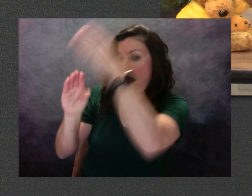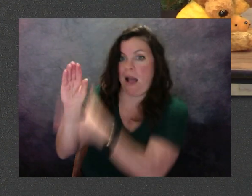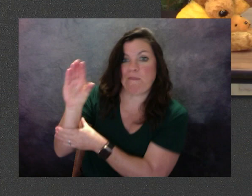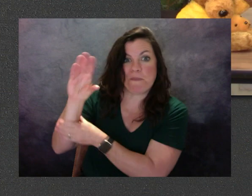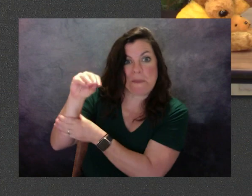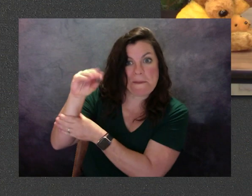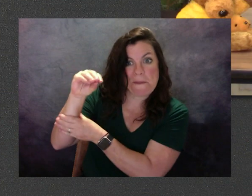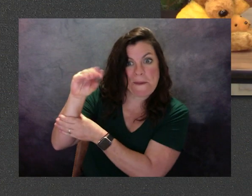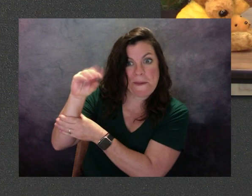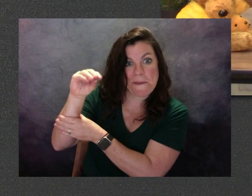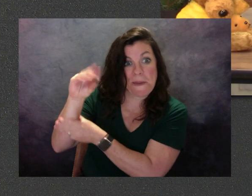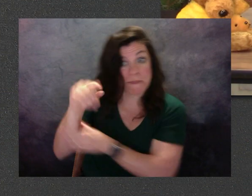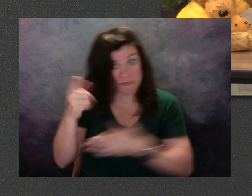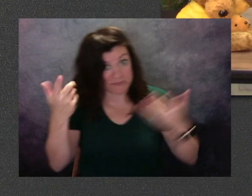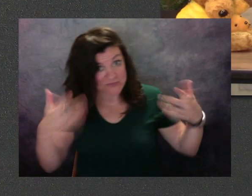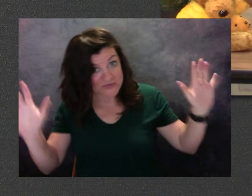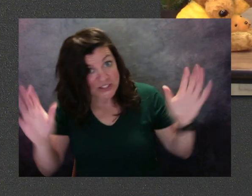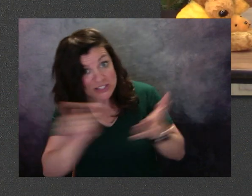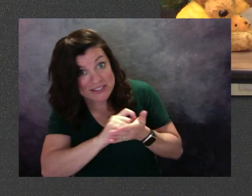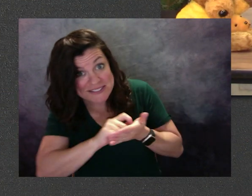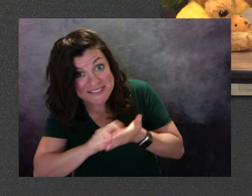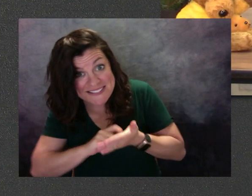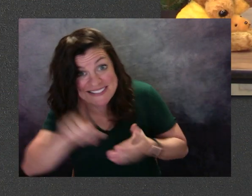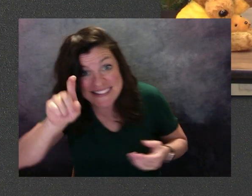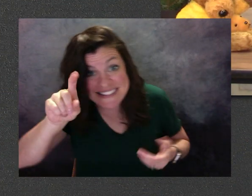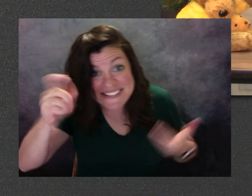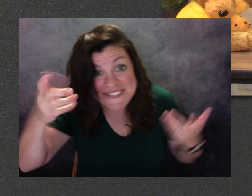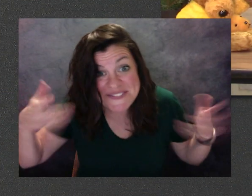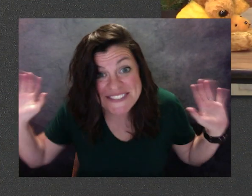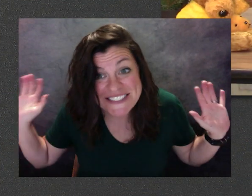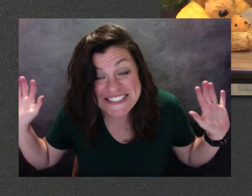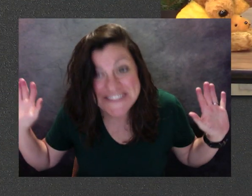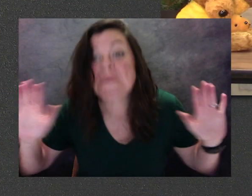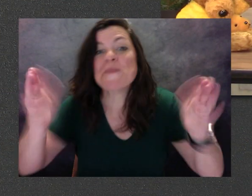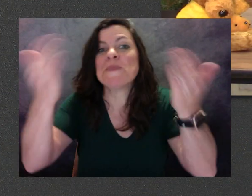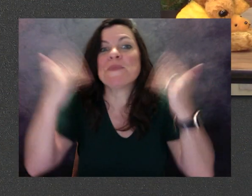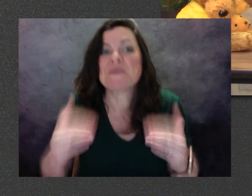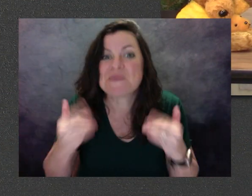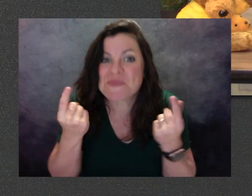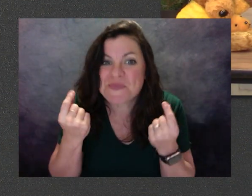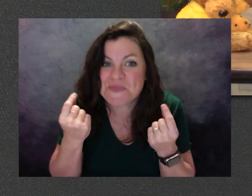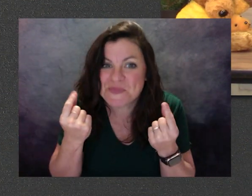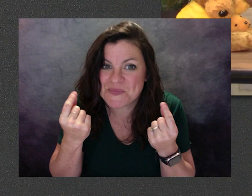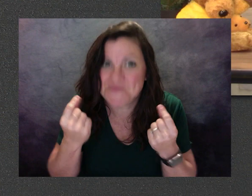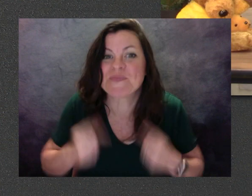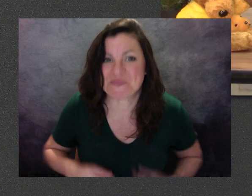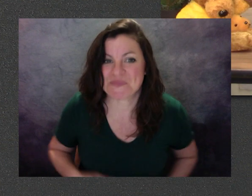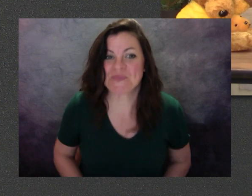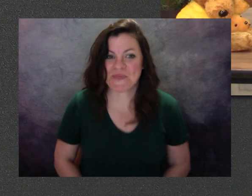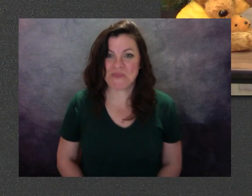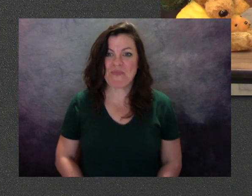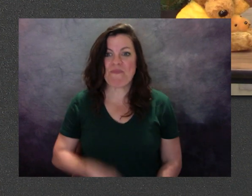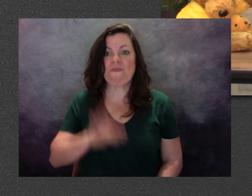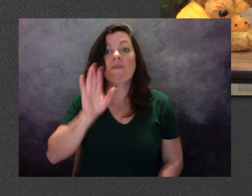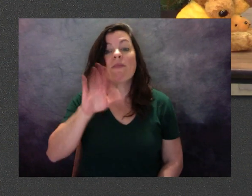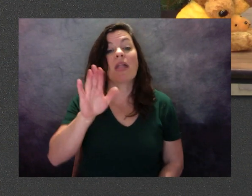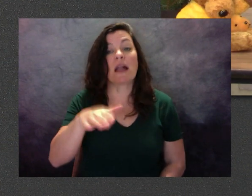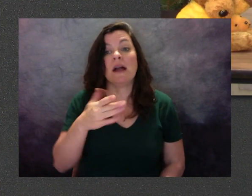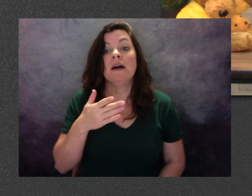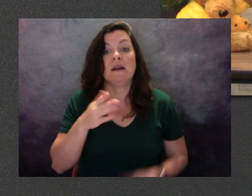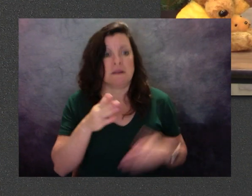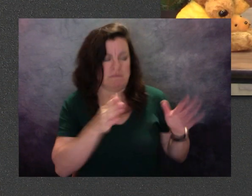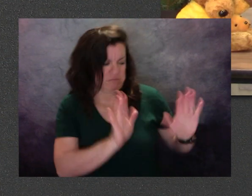The next thing that we need to do, we're gonna take our paper bag, our frog, we're just gonna set it beside us, okay? We need to get